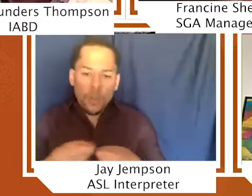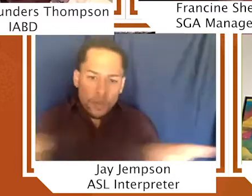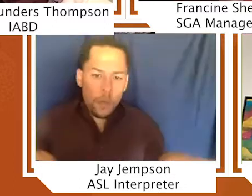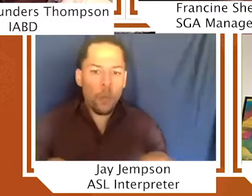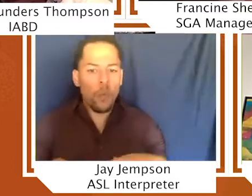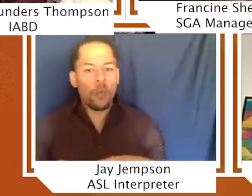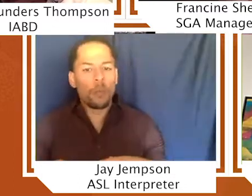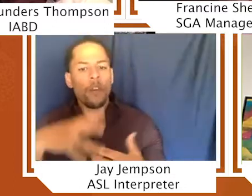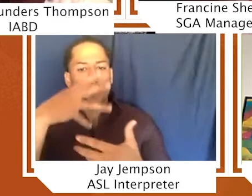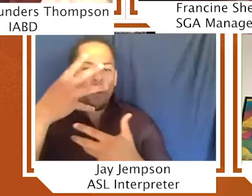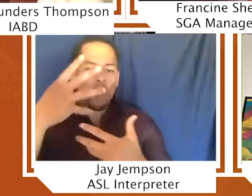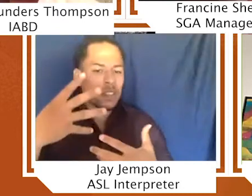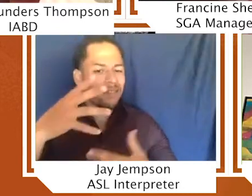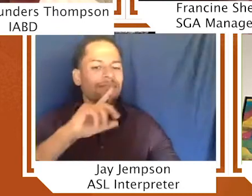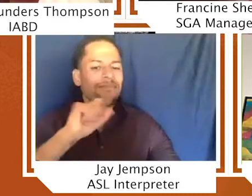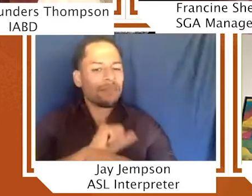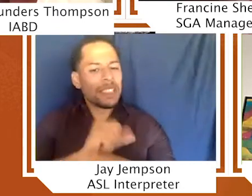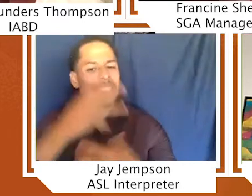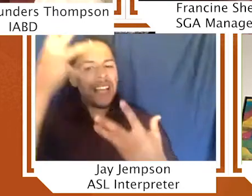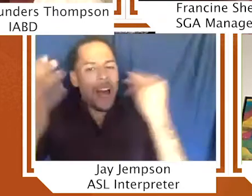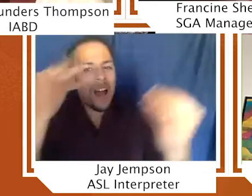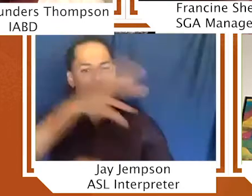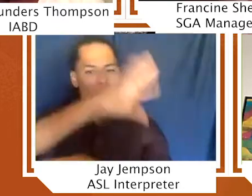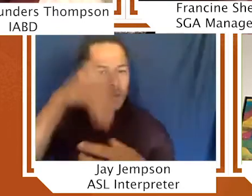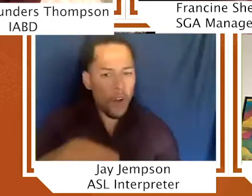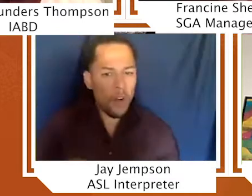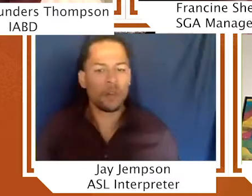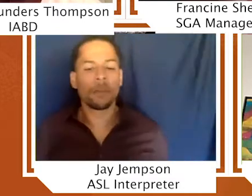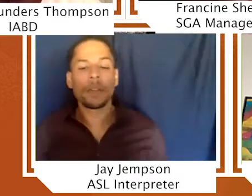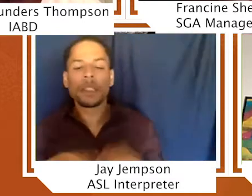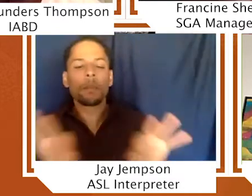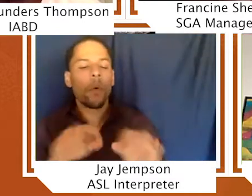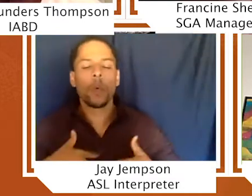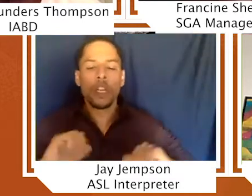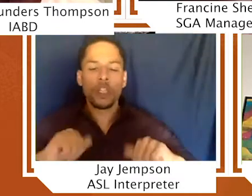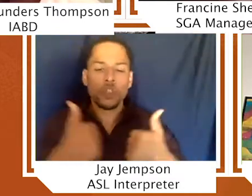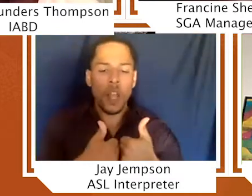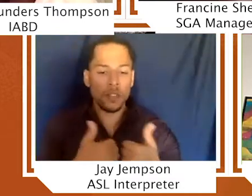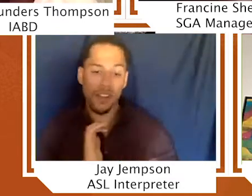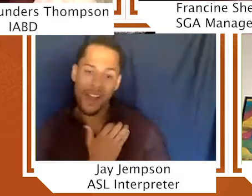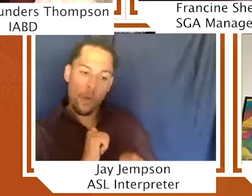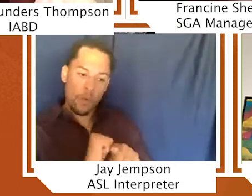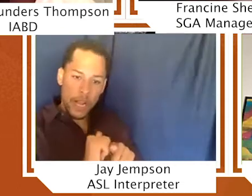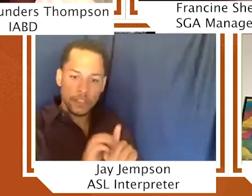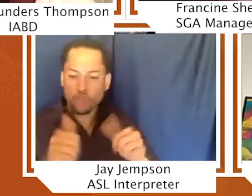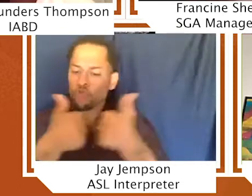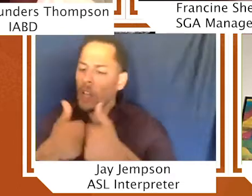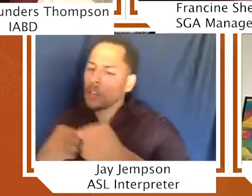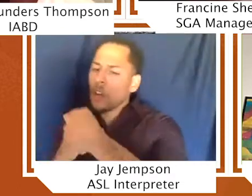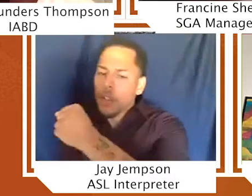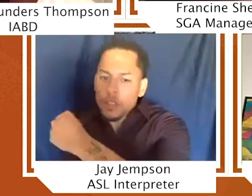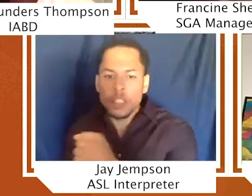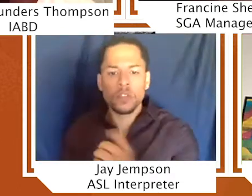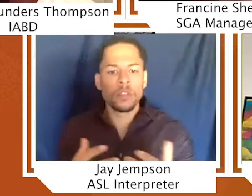challenge ourselves. We have to kind of challenge our own practices. We have to challenge some of the own foundations and things that we've set up for